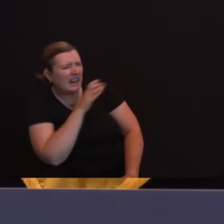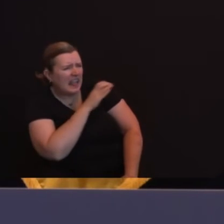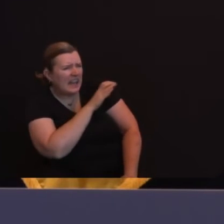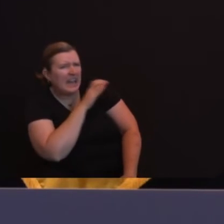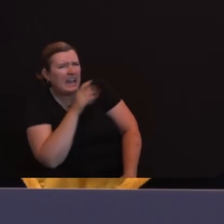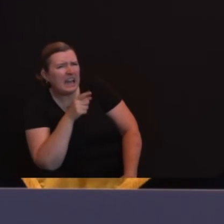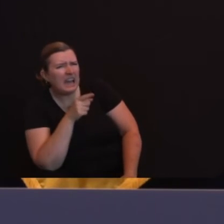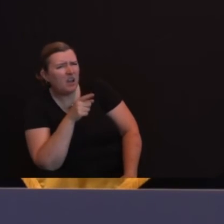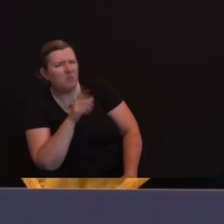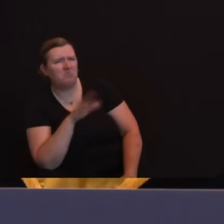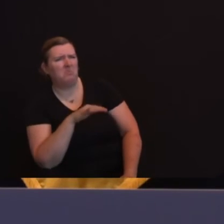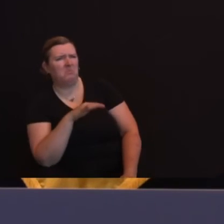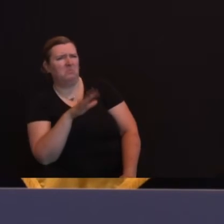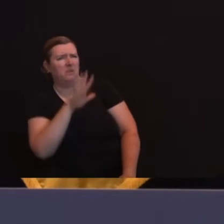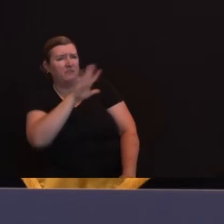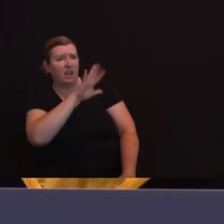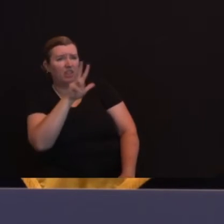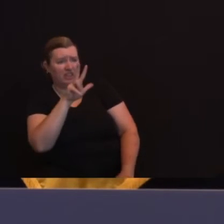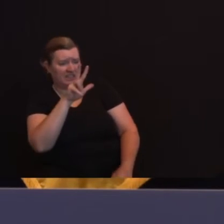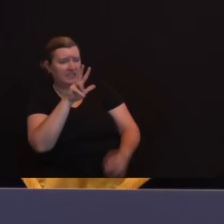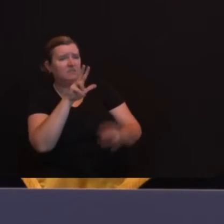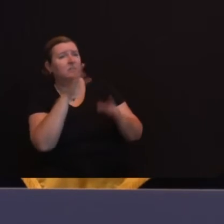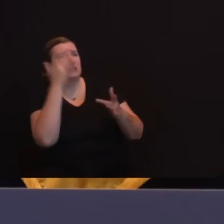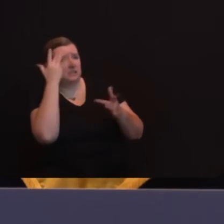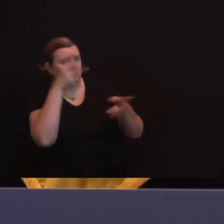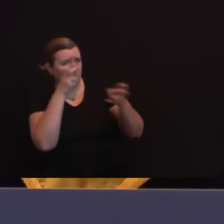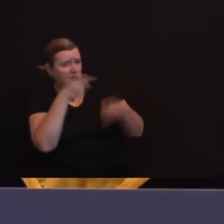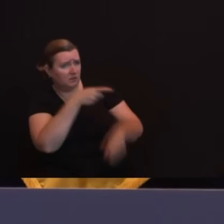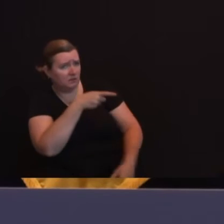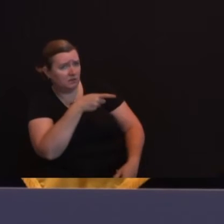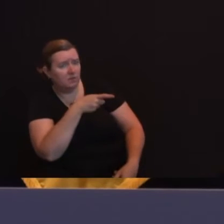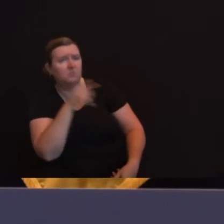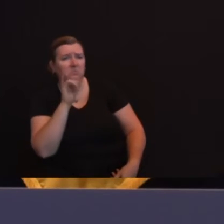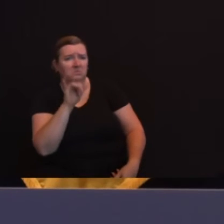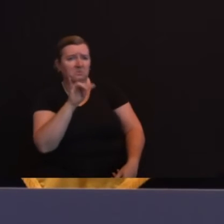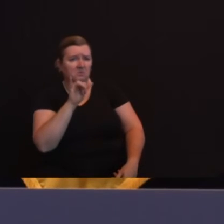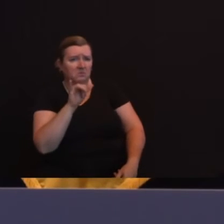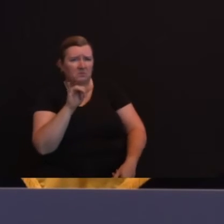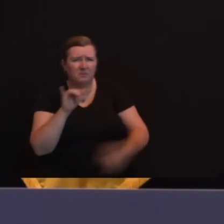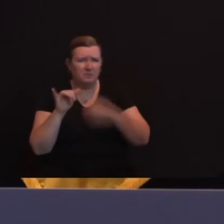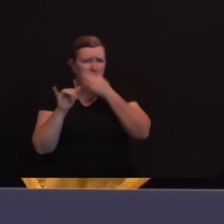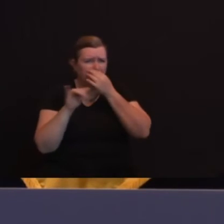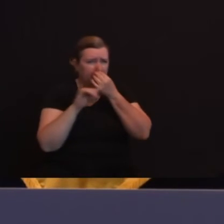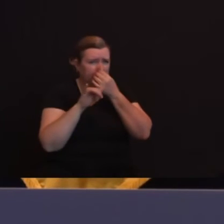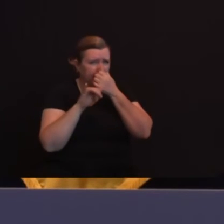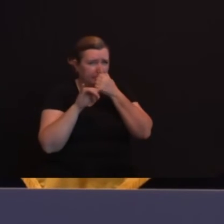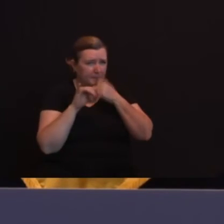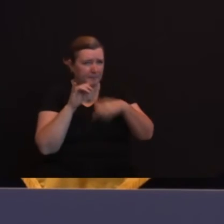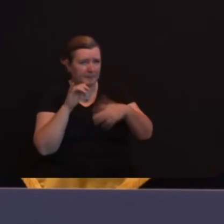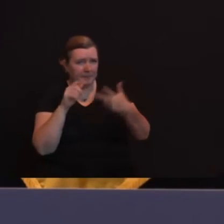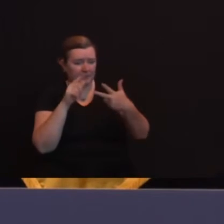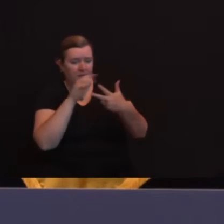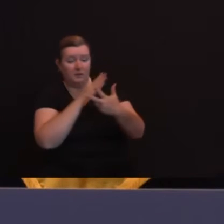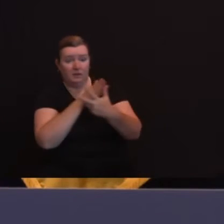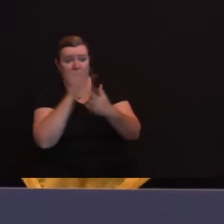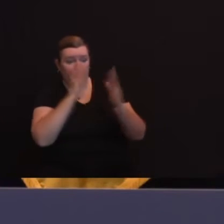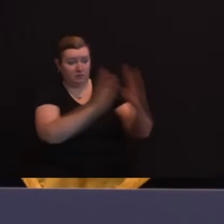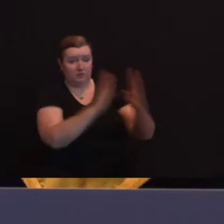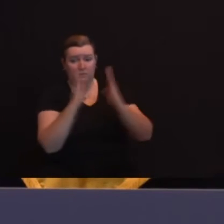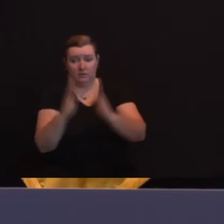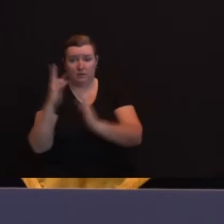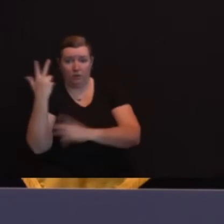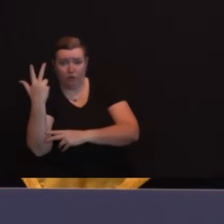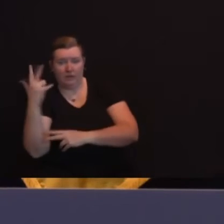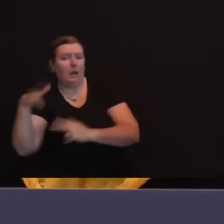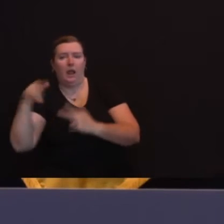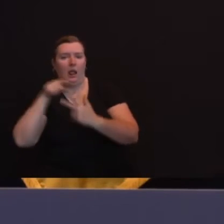We're not in phase 3. And I don't think we ever fully got to phase 3, frankly. I think we're somewhere back between 1 and 2, but I don't have I